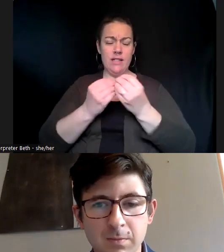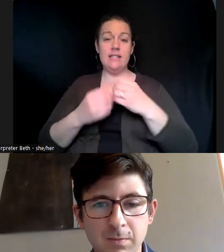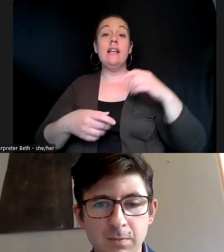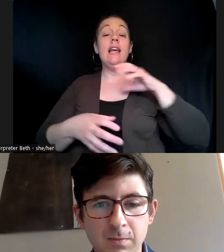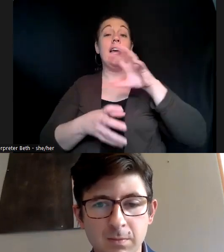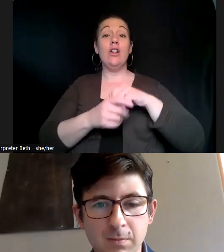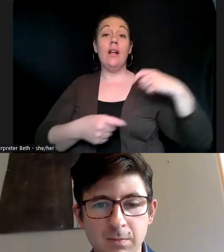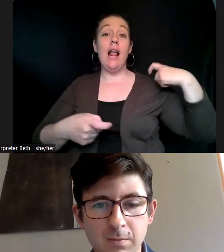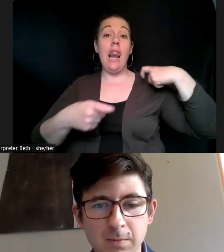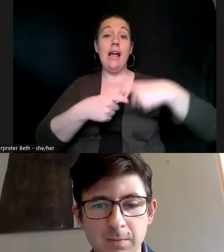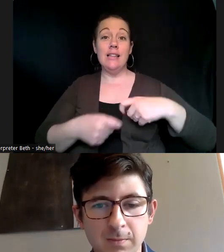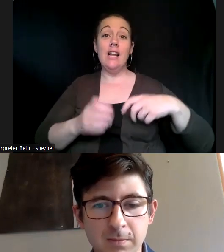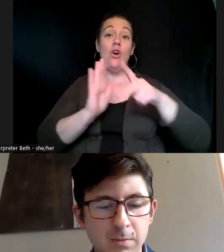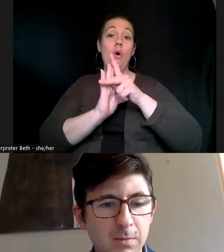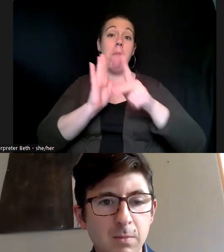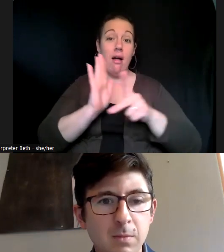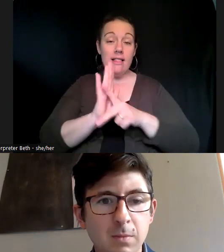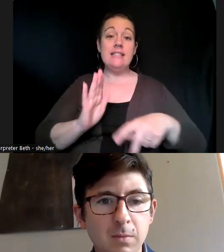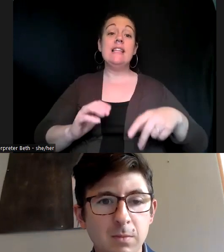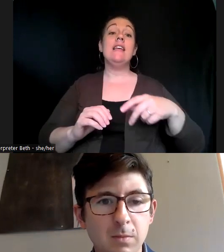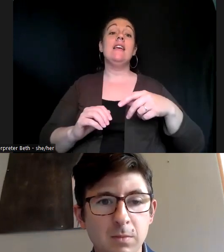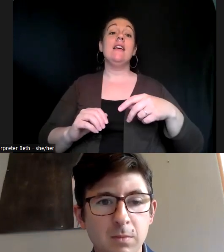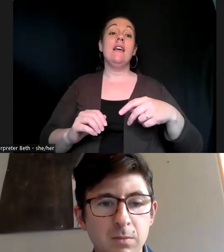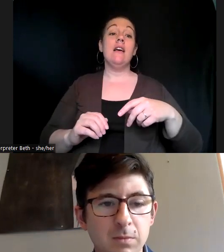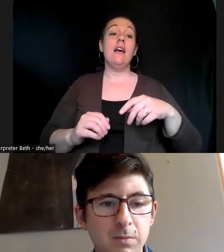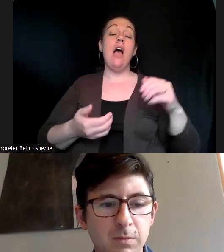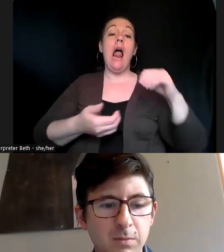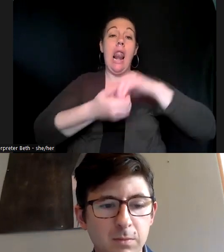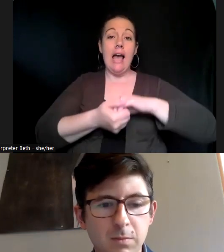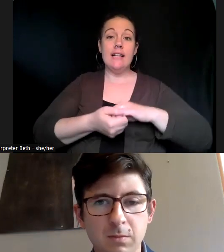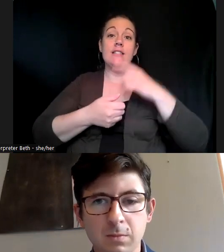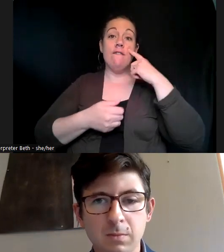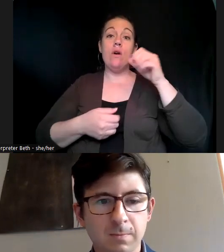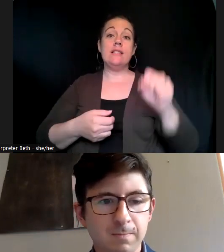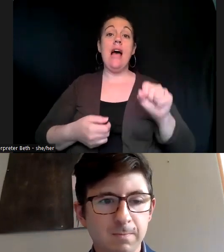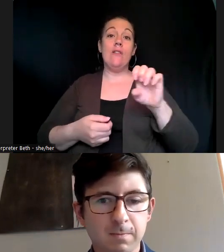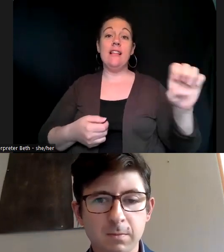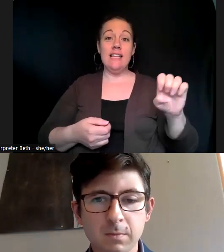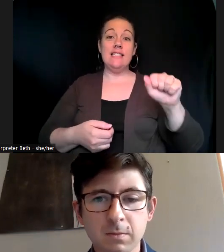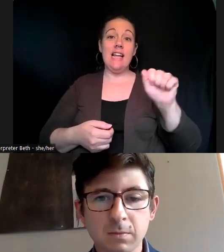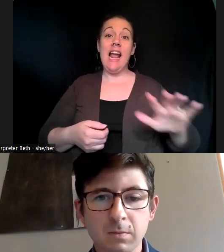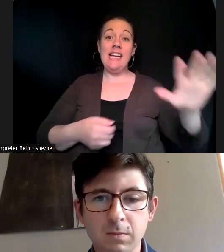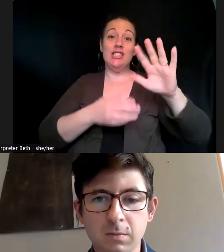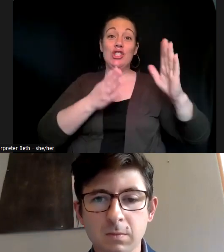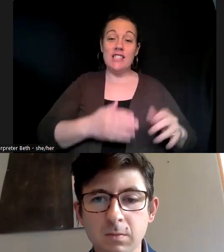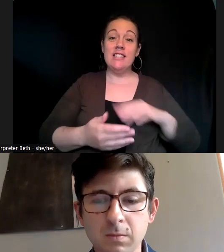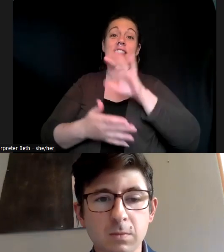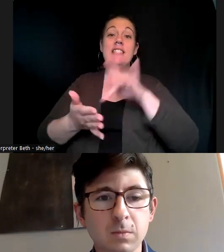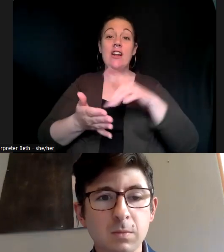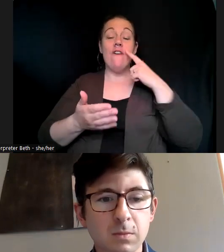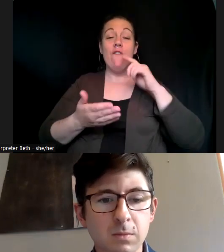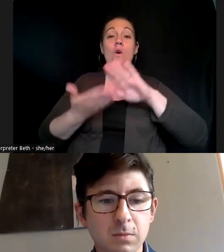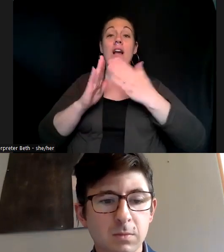Institute, Alliance for Rhode Island, Southeast Asians for Education, Center for Youth and Community Leadership